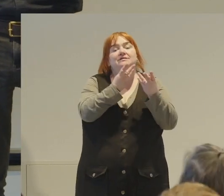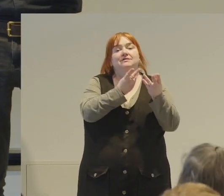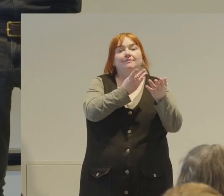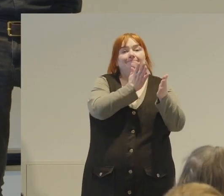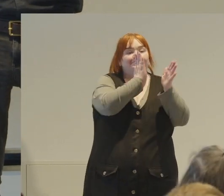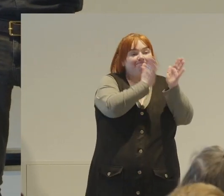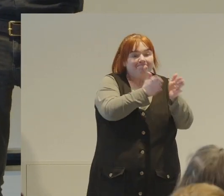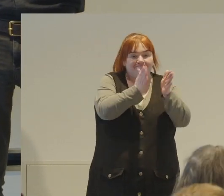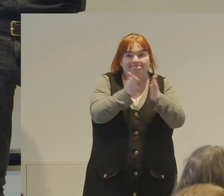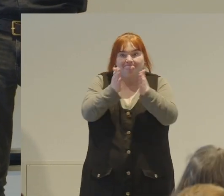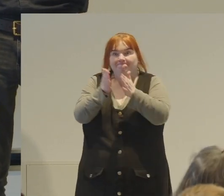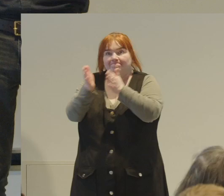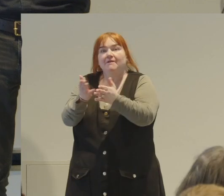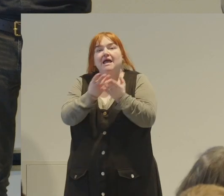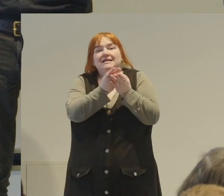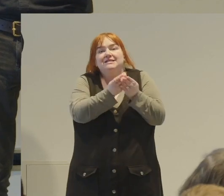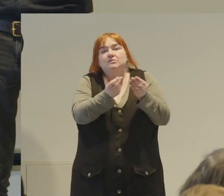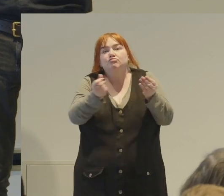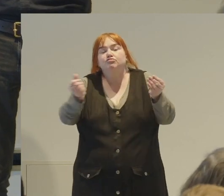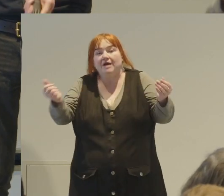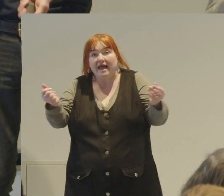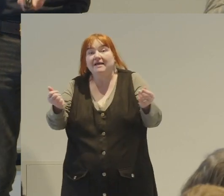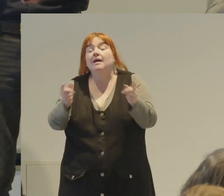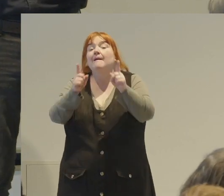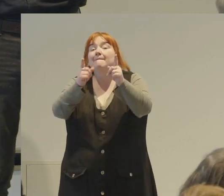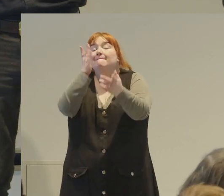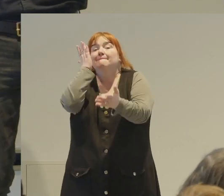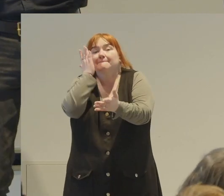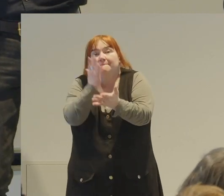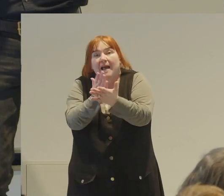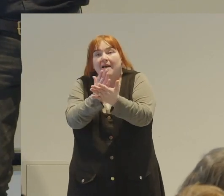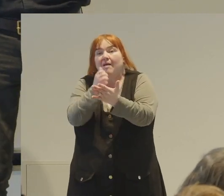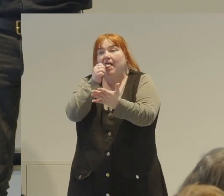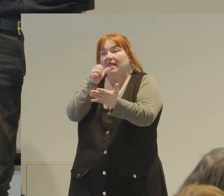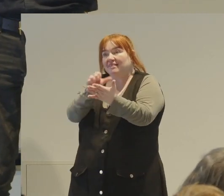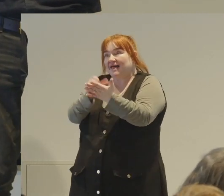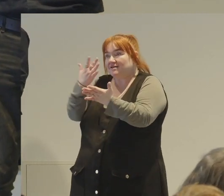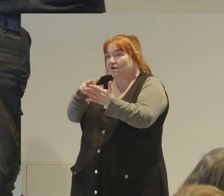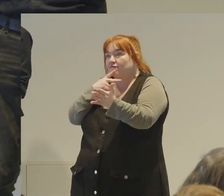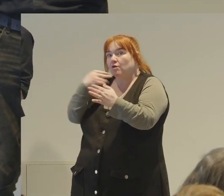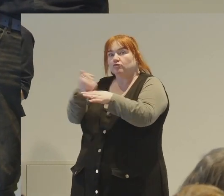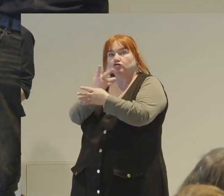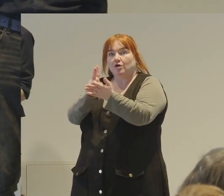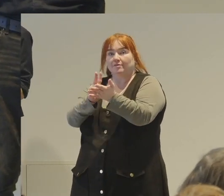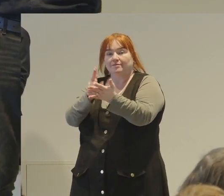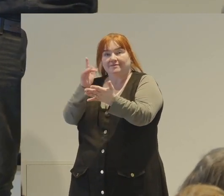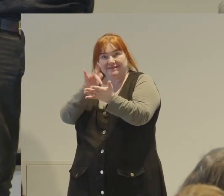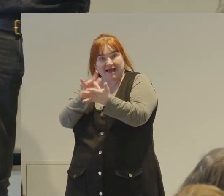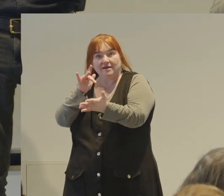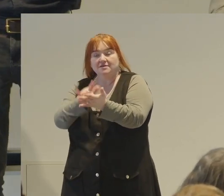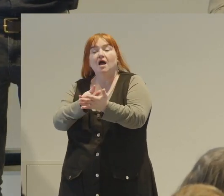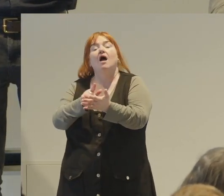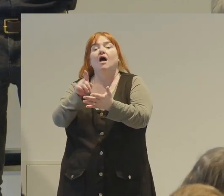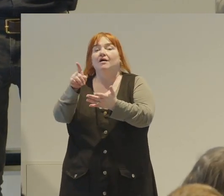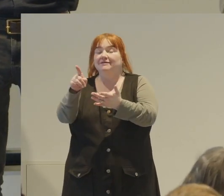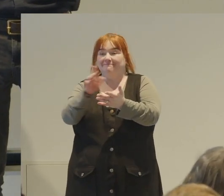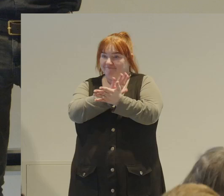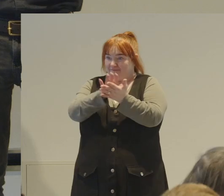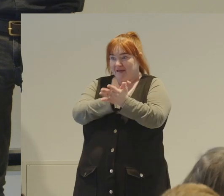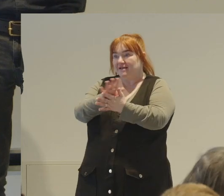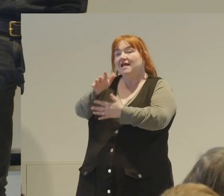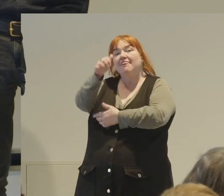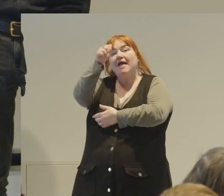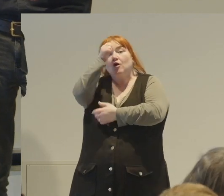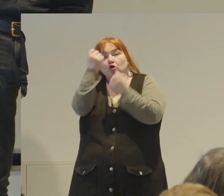job centre saying this is okay to do. We understand that you work as an actor, you work and your work's unstable. This is why you want to spread it